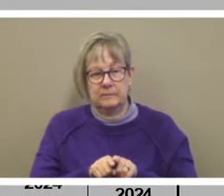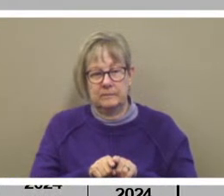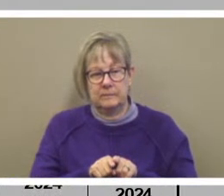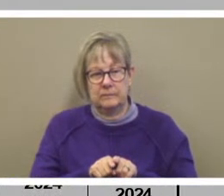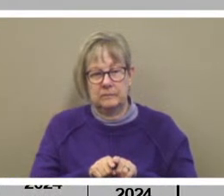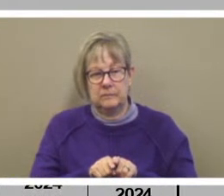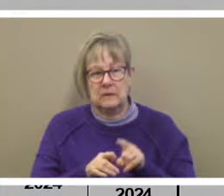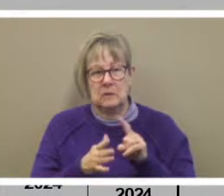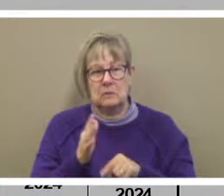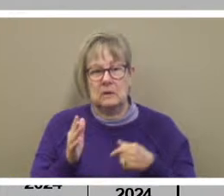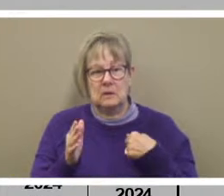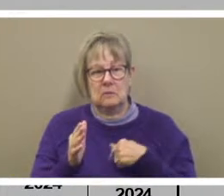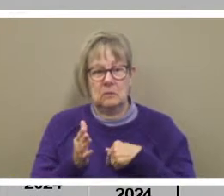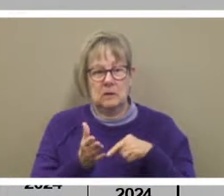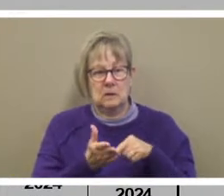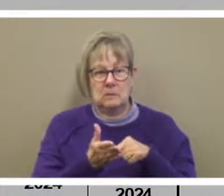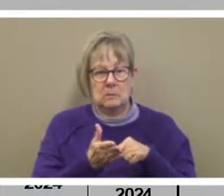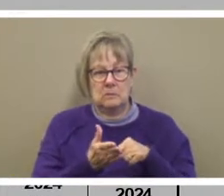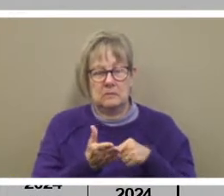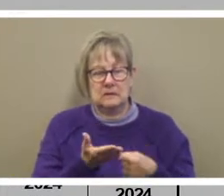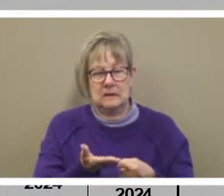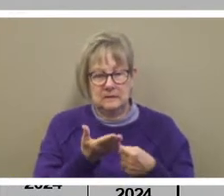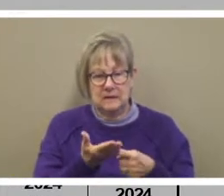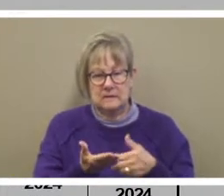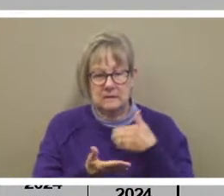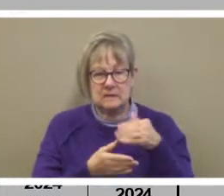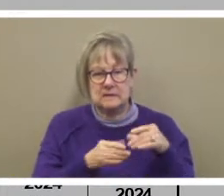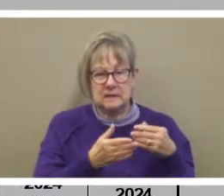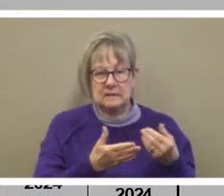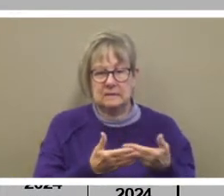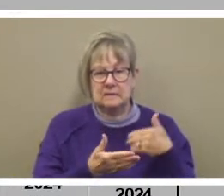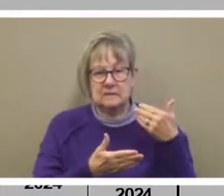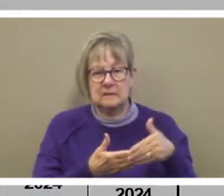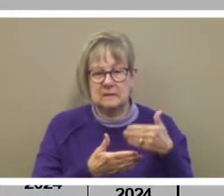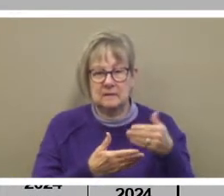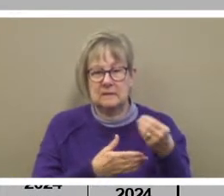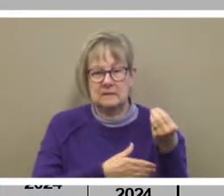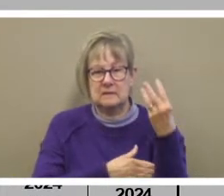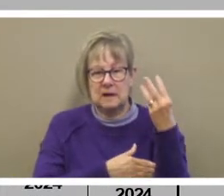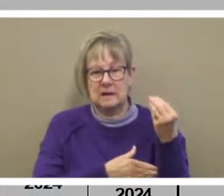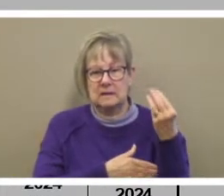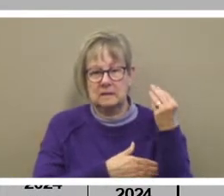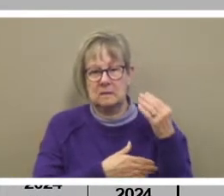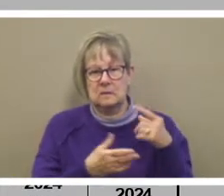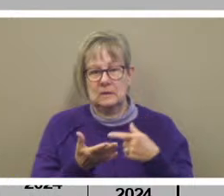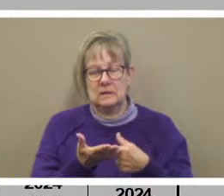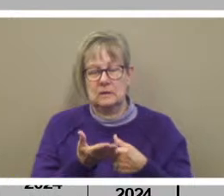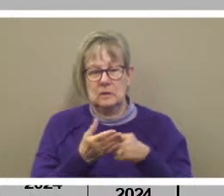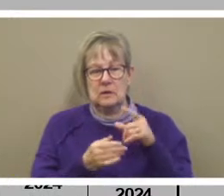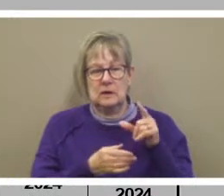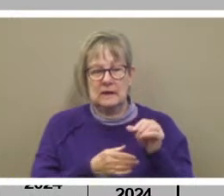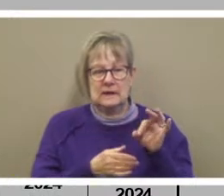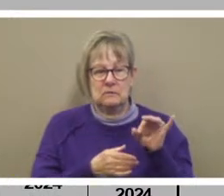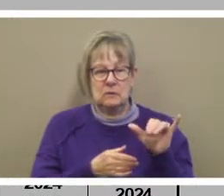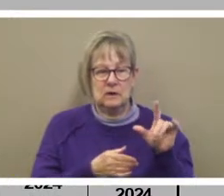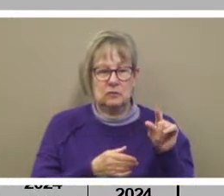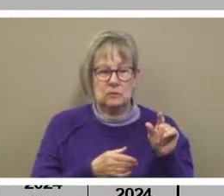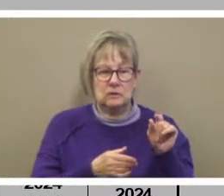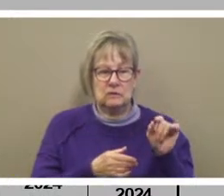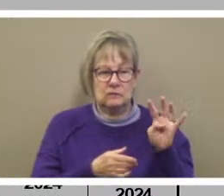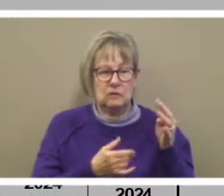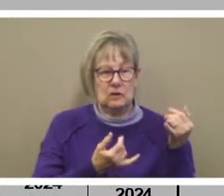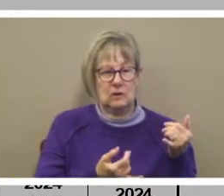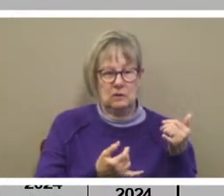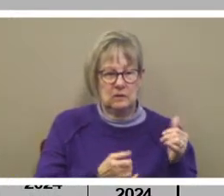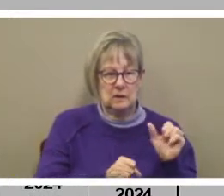So what we're covering in these next slides are really going to illustrate the FY 2024, our current employee